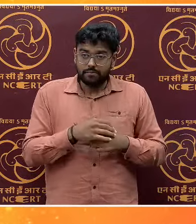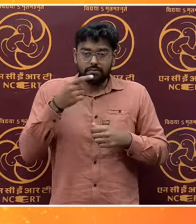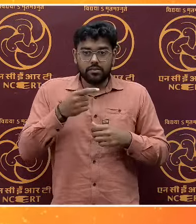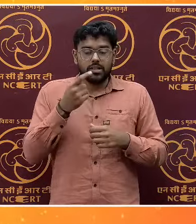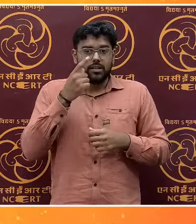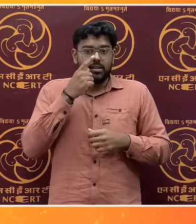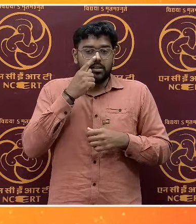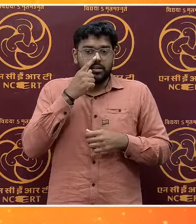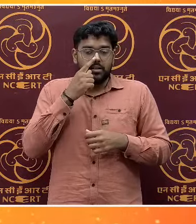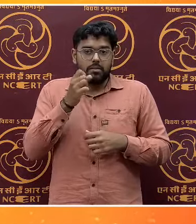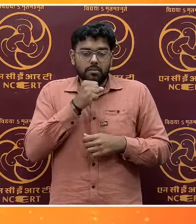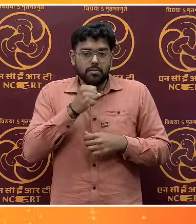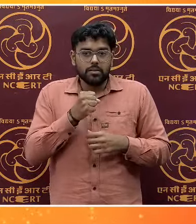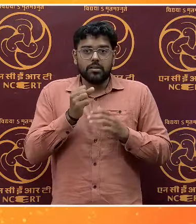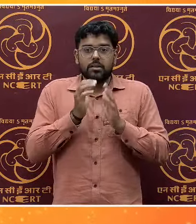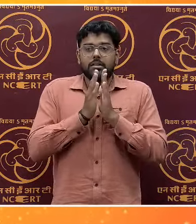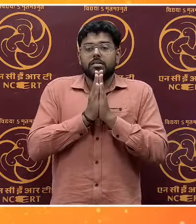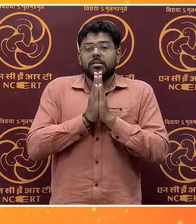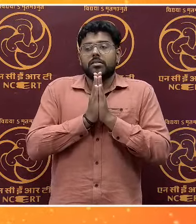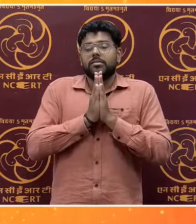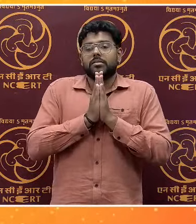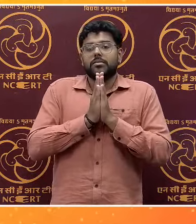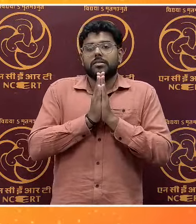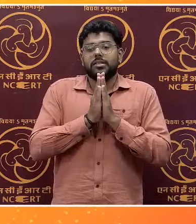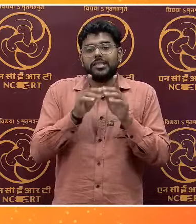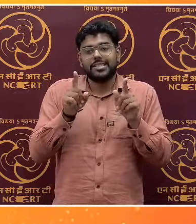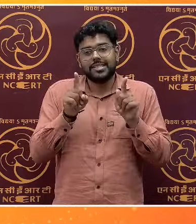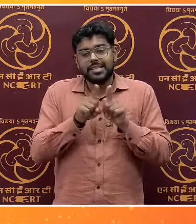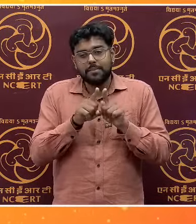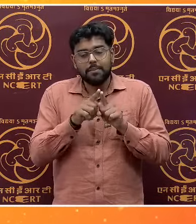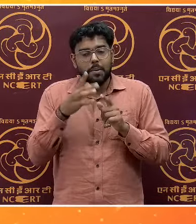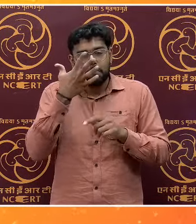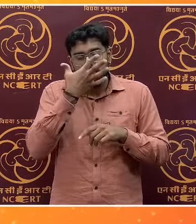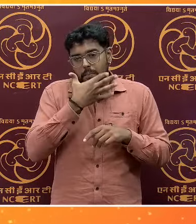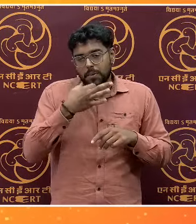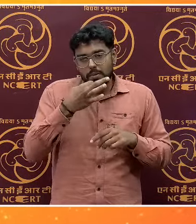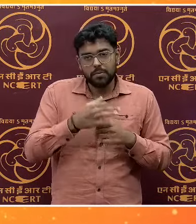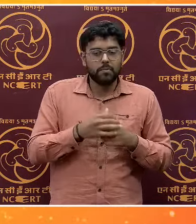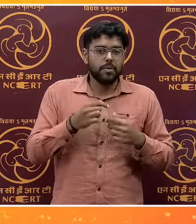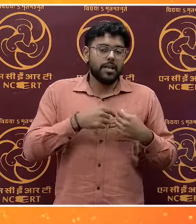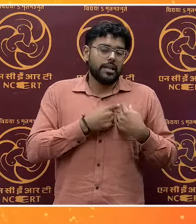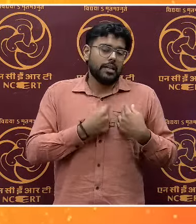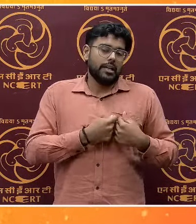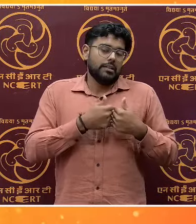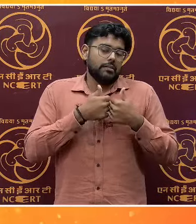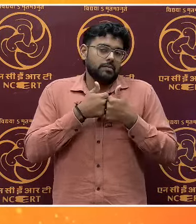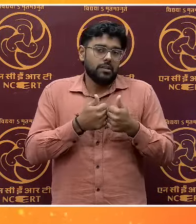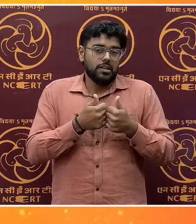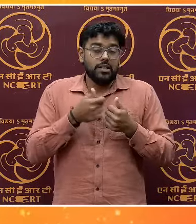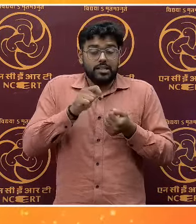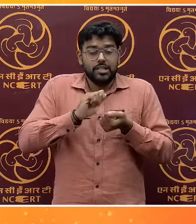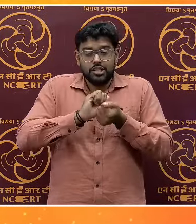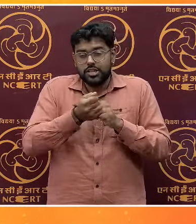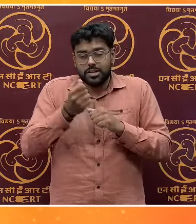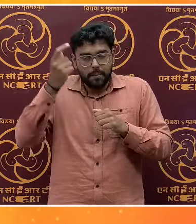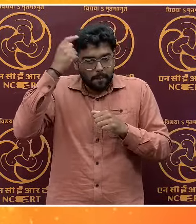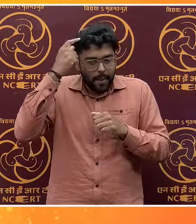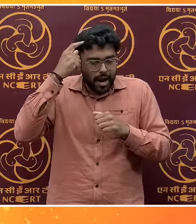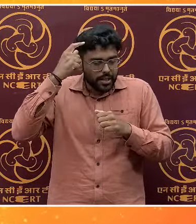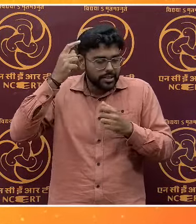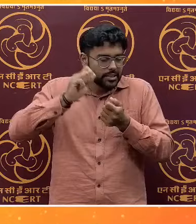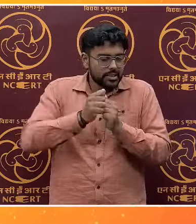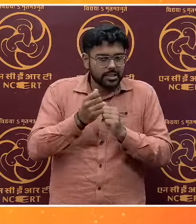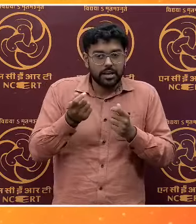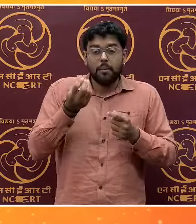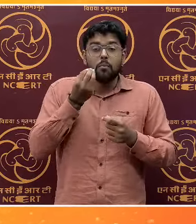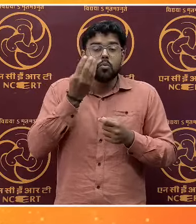just joining the hands for prayer. That is the beauty of compassion and kindness that Absolutely. change your mindset.